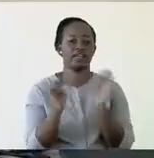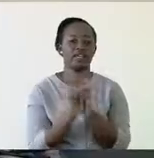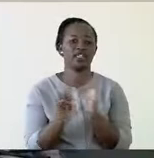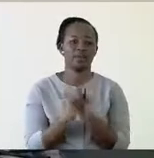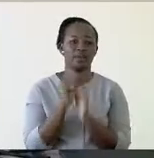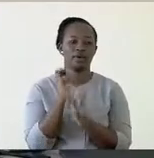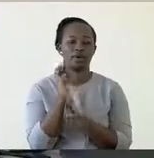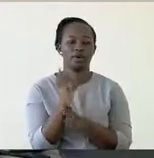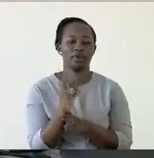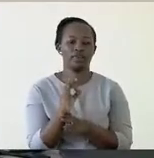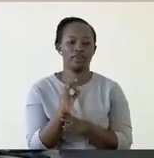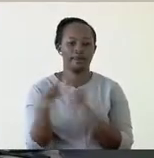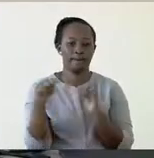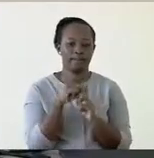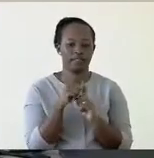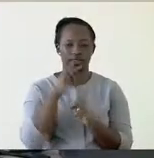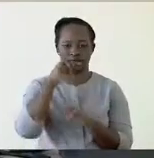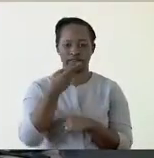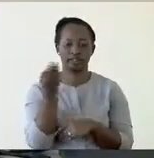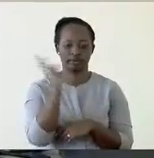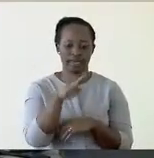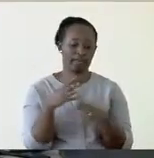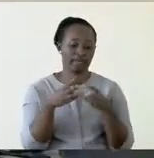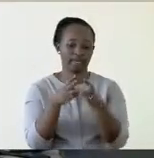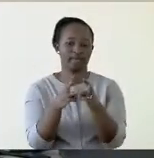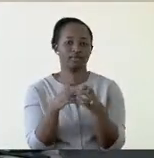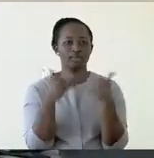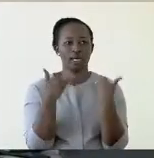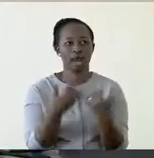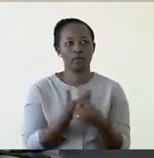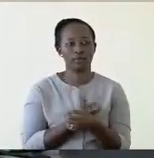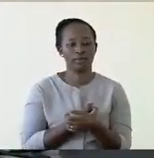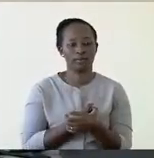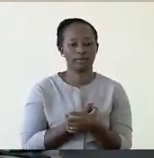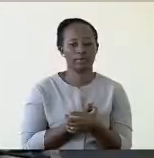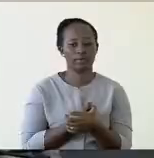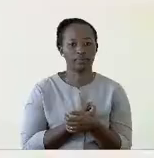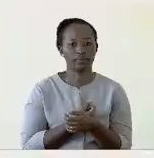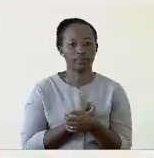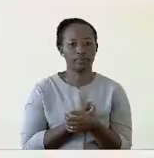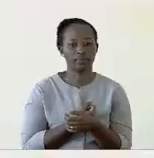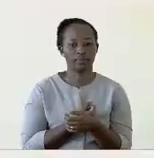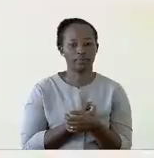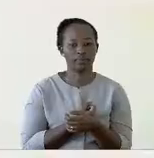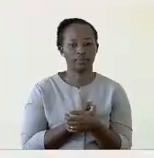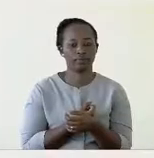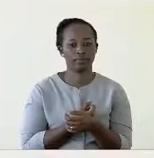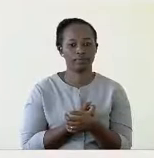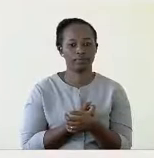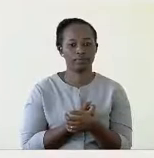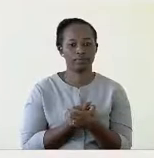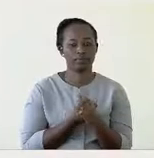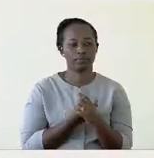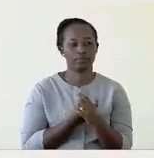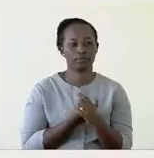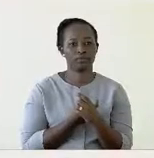of a positive feedback mechanism. Let's have when a baby is sucking milk from the